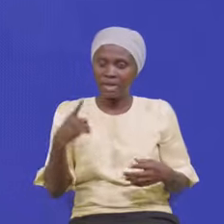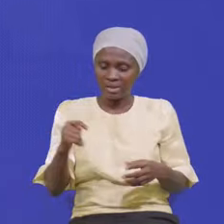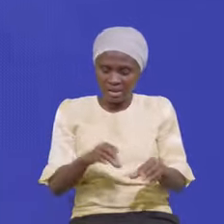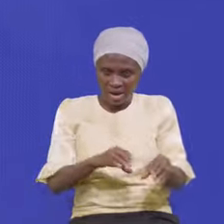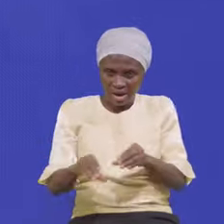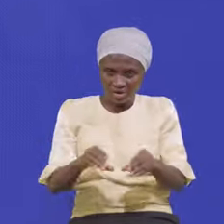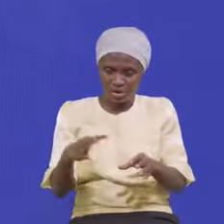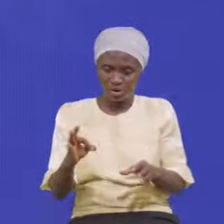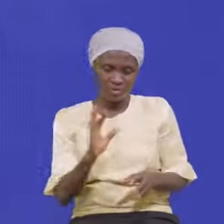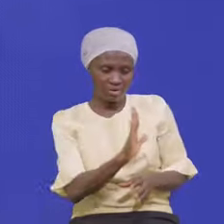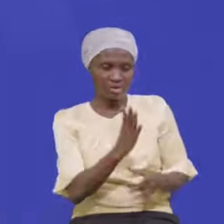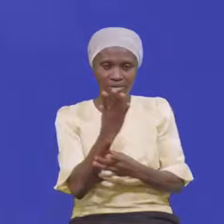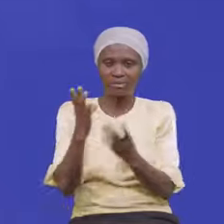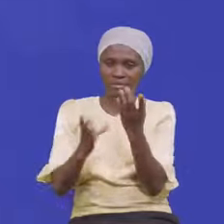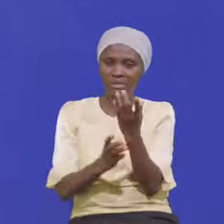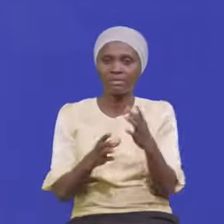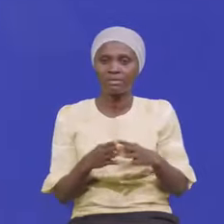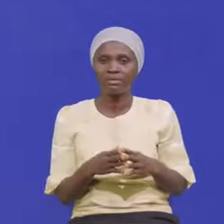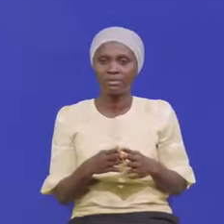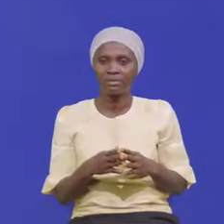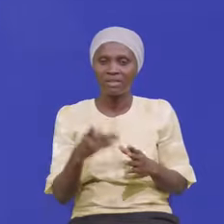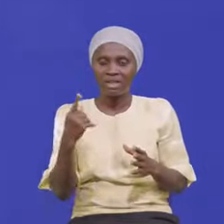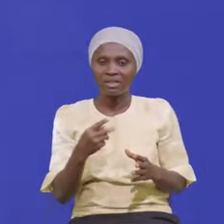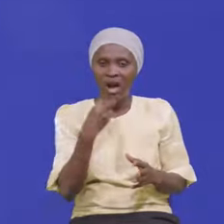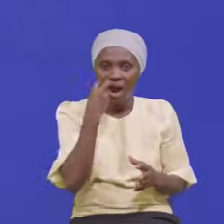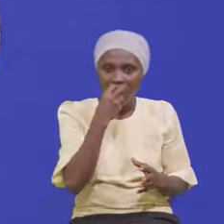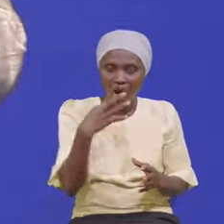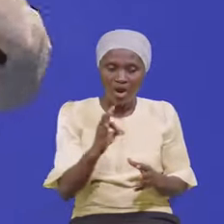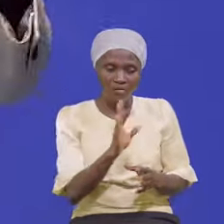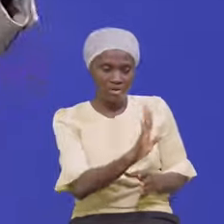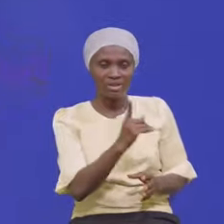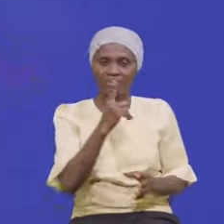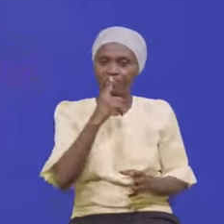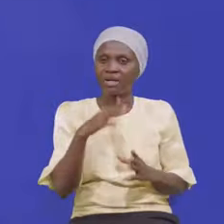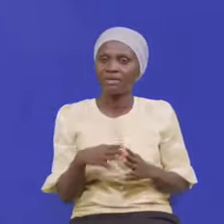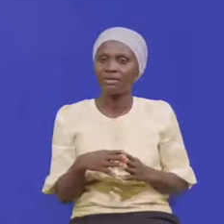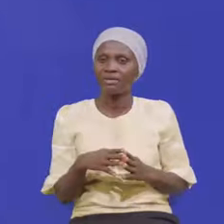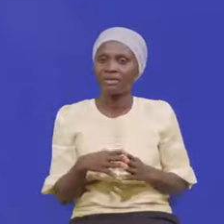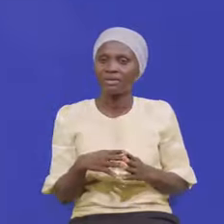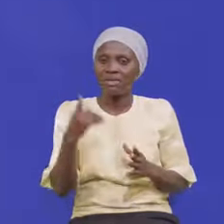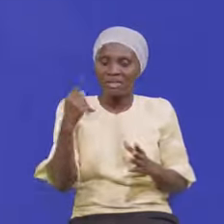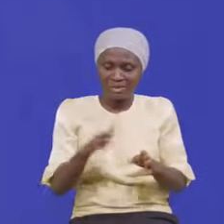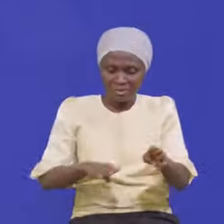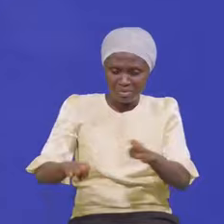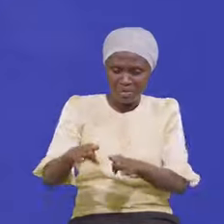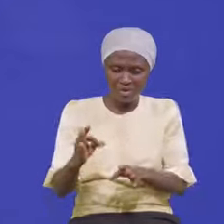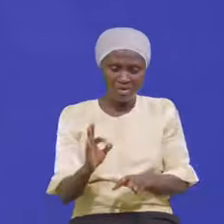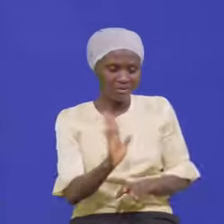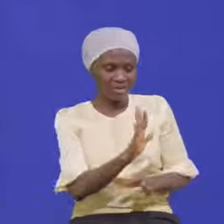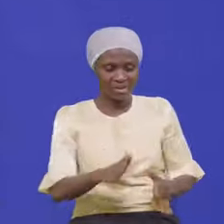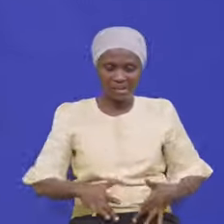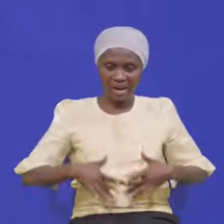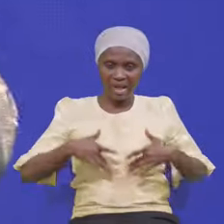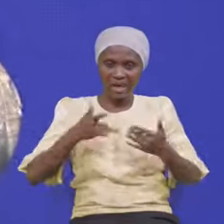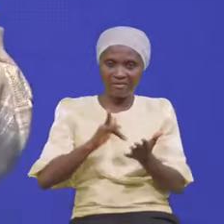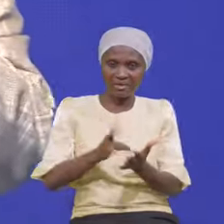of his hand, vari yokka chetula charyalalo, the utterance of his mouth, vari noti maatalalo, the behavior of his lifestyle,